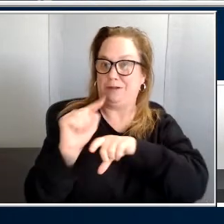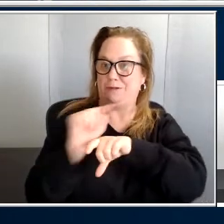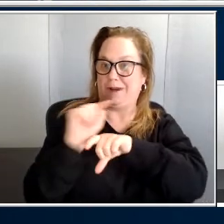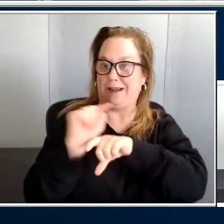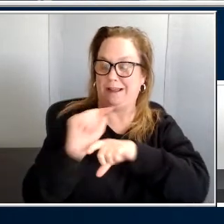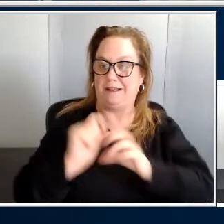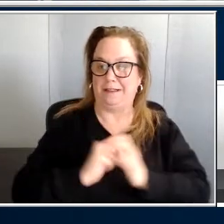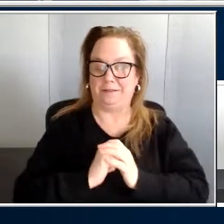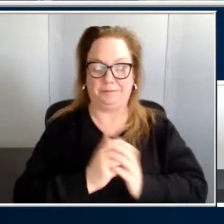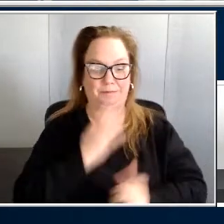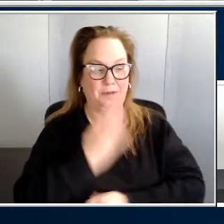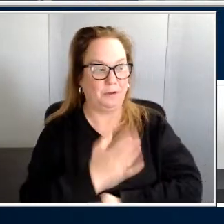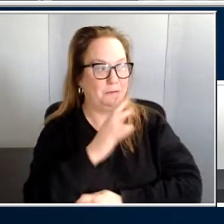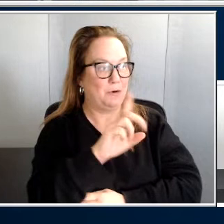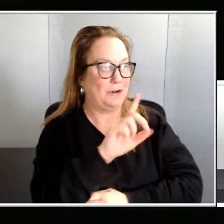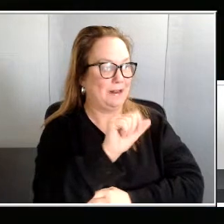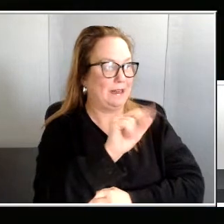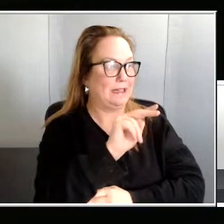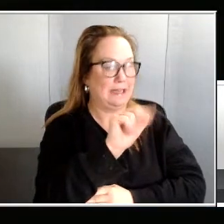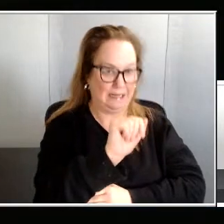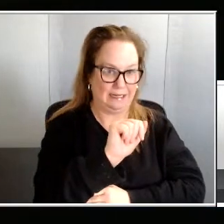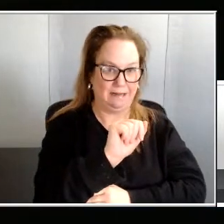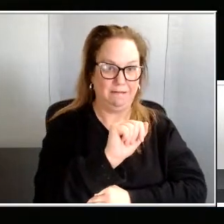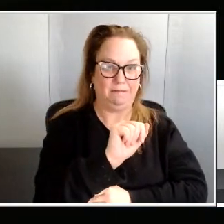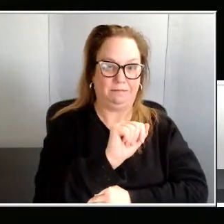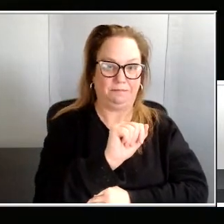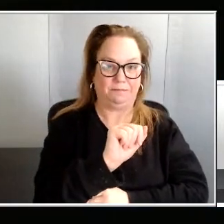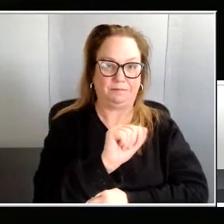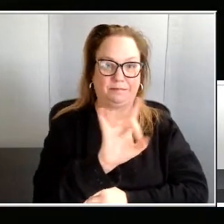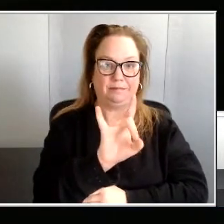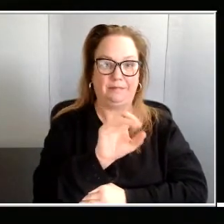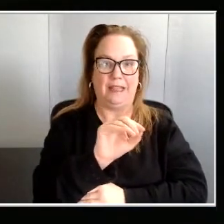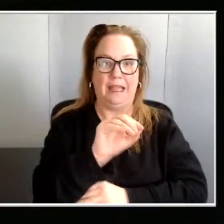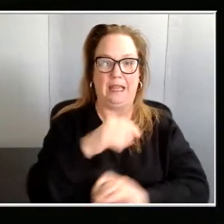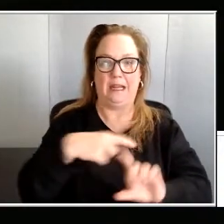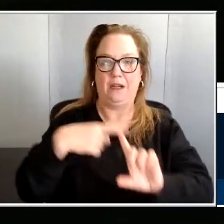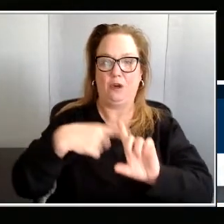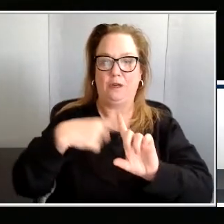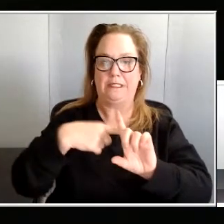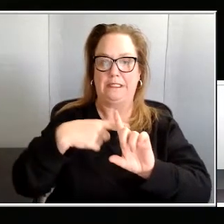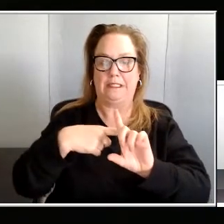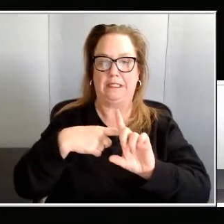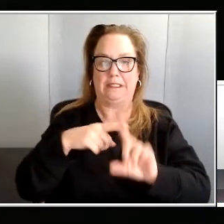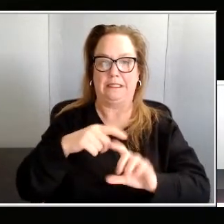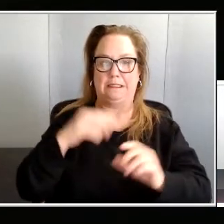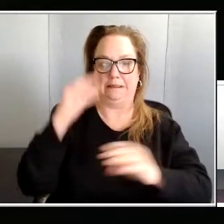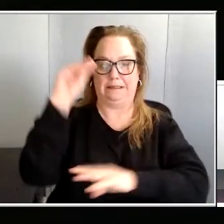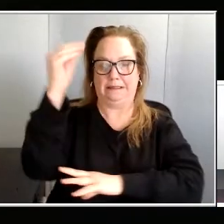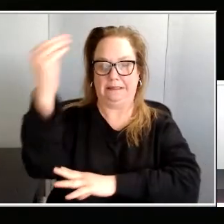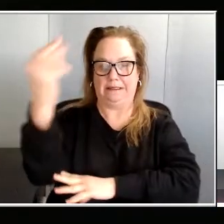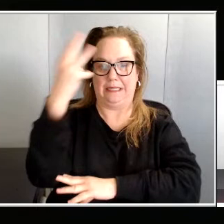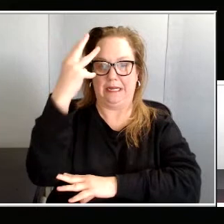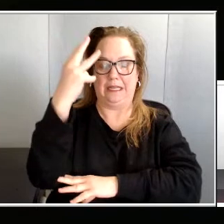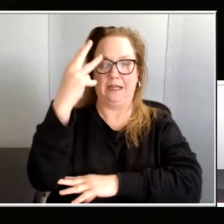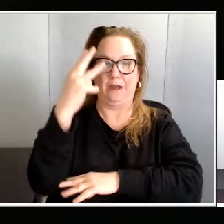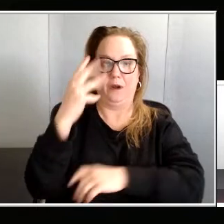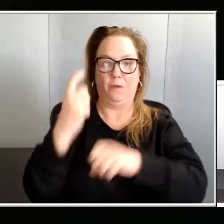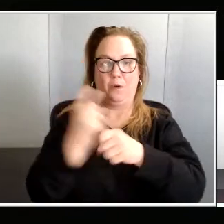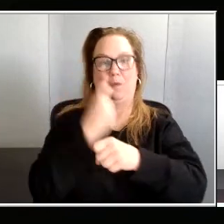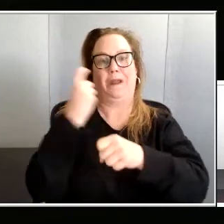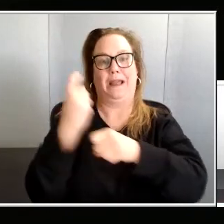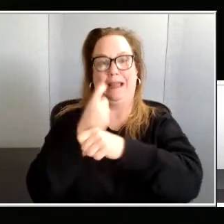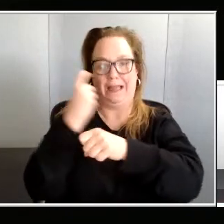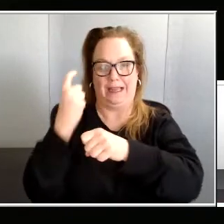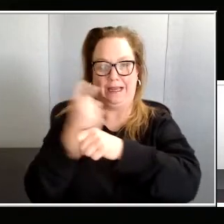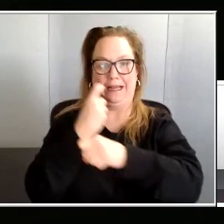Good morning, Dana. It's been 80 degrees and sunny, and we're winning a lot of games and leading the Cactus